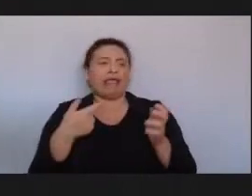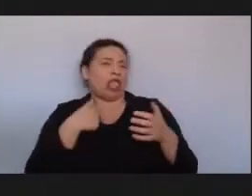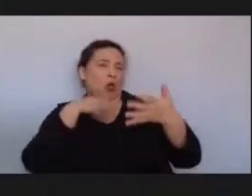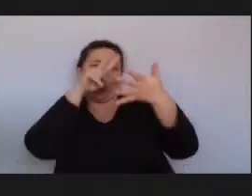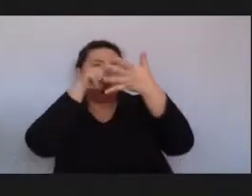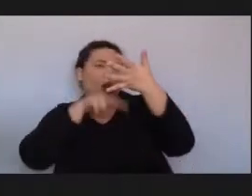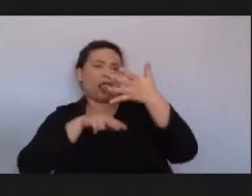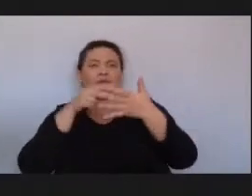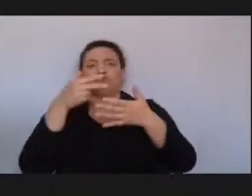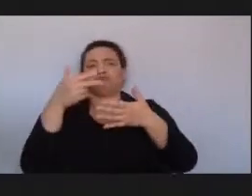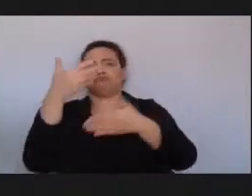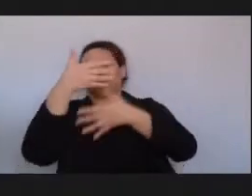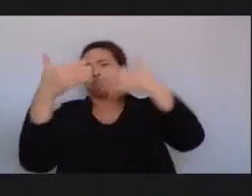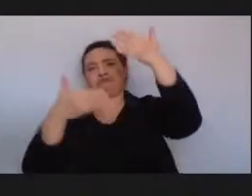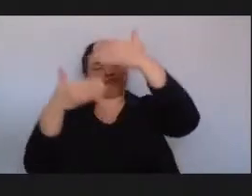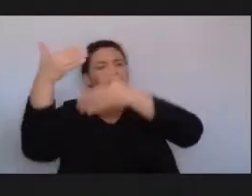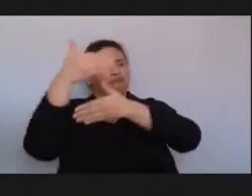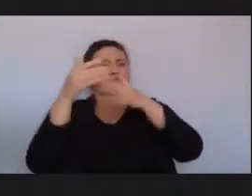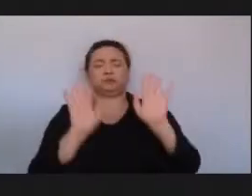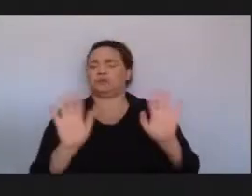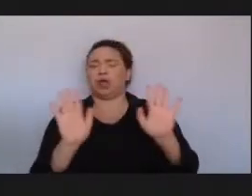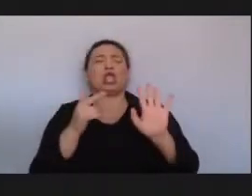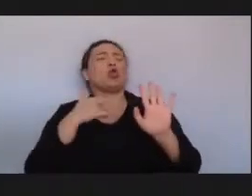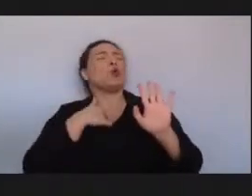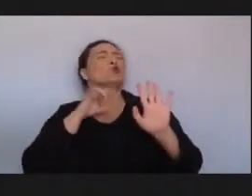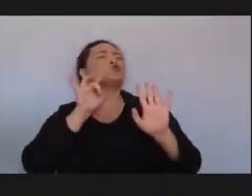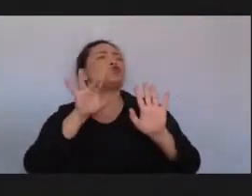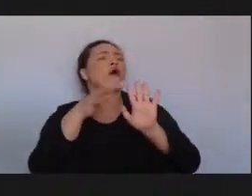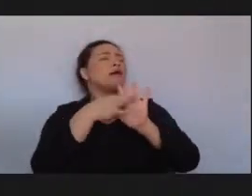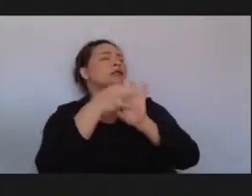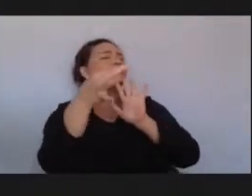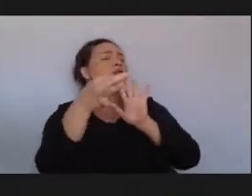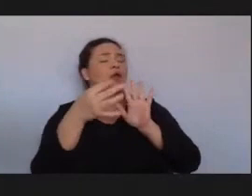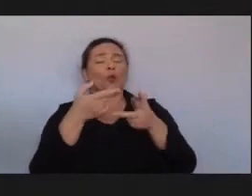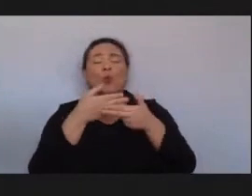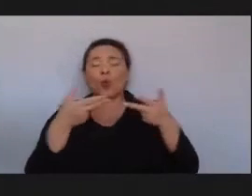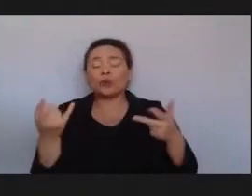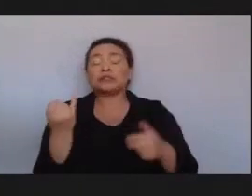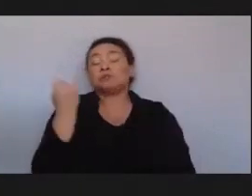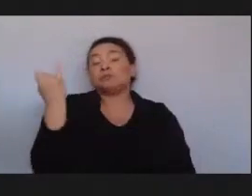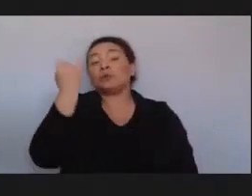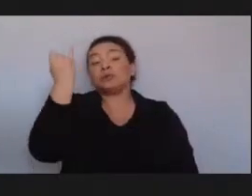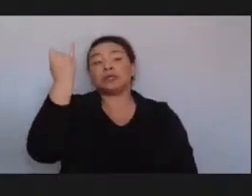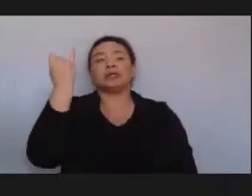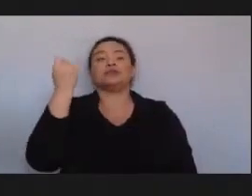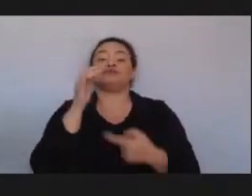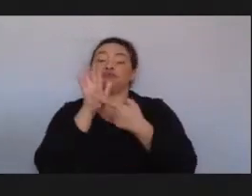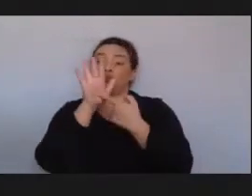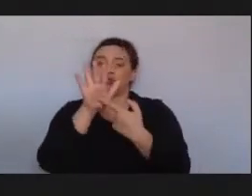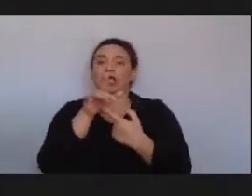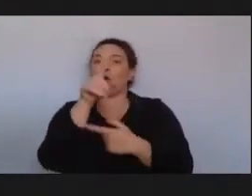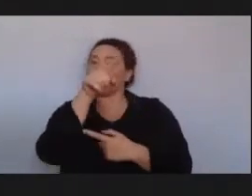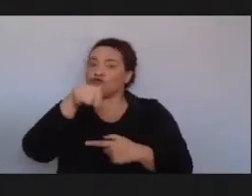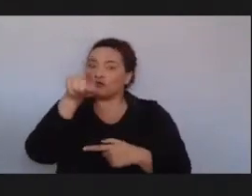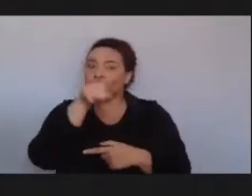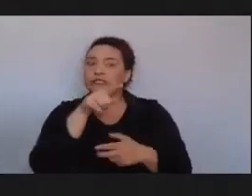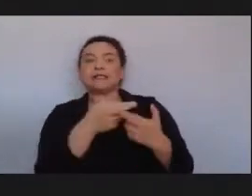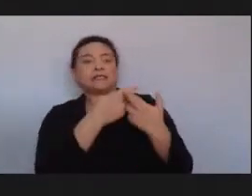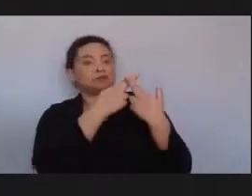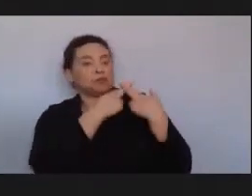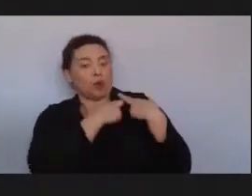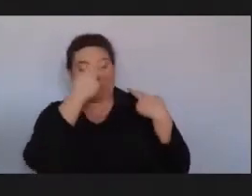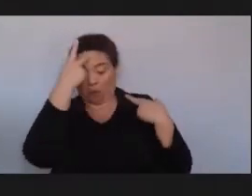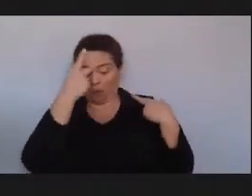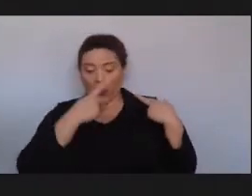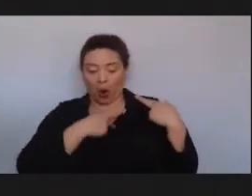this slide, which is about taking responsibility for professional development. So how can you better,